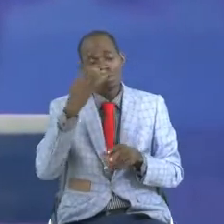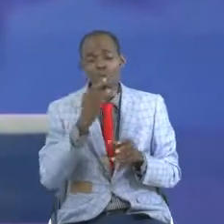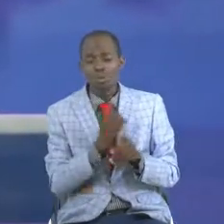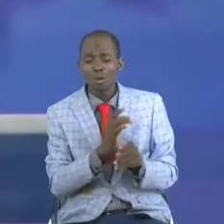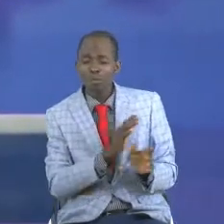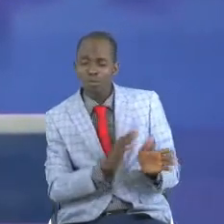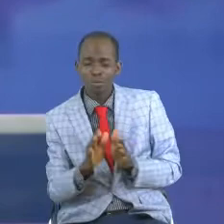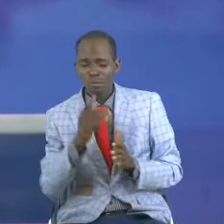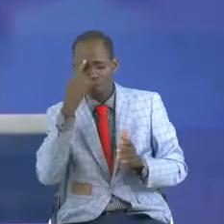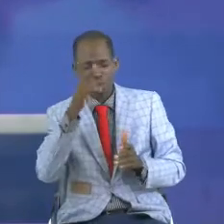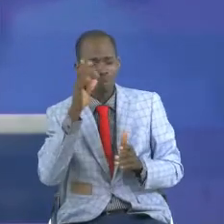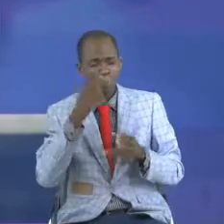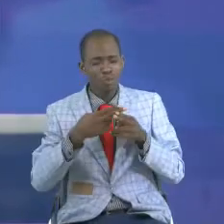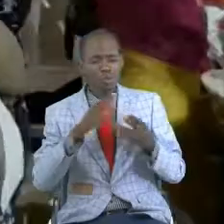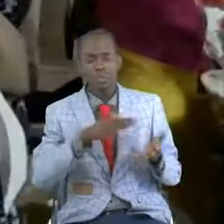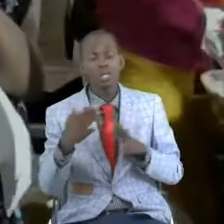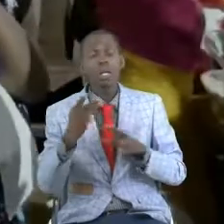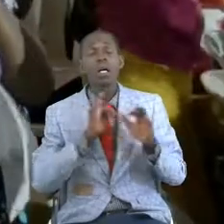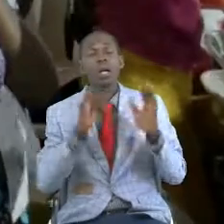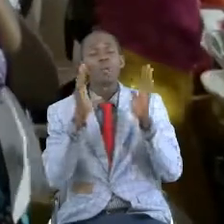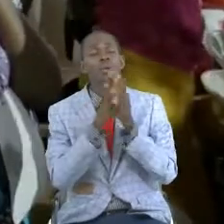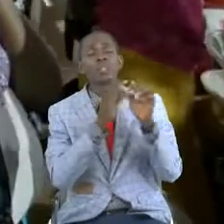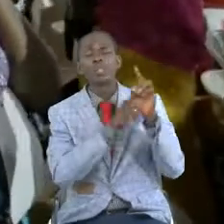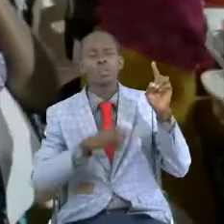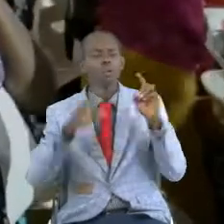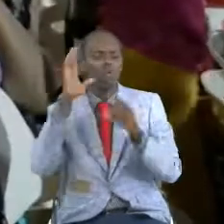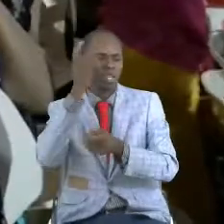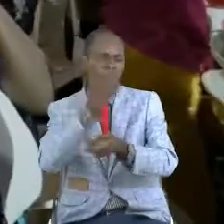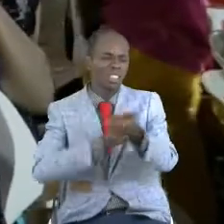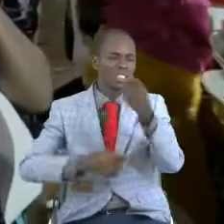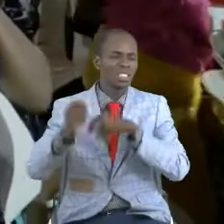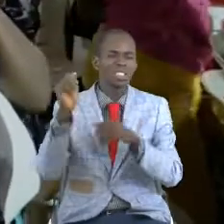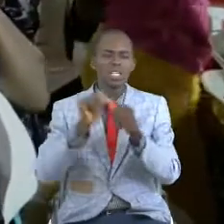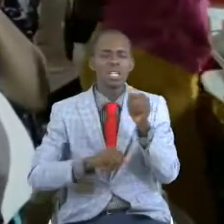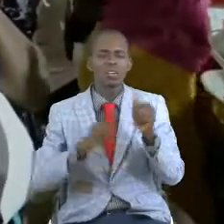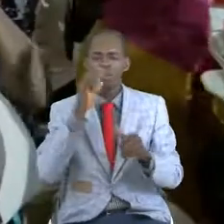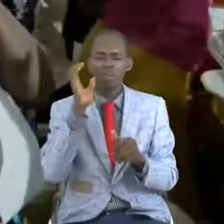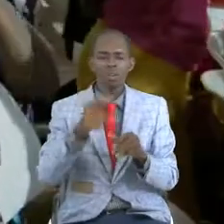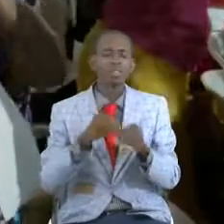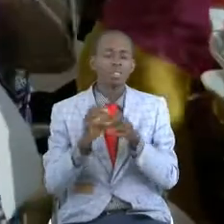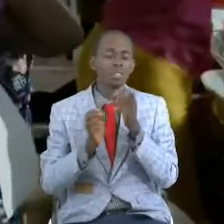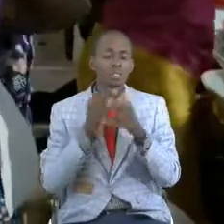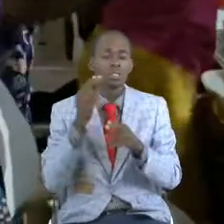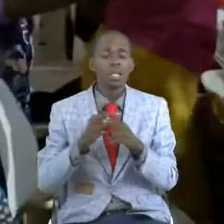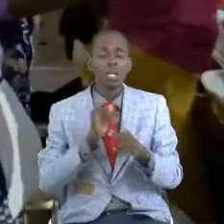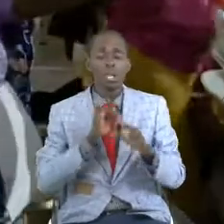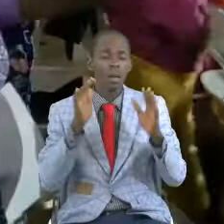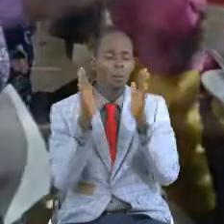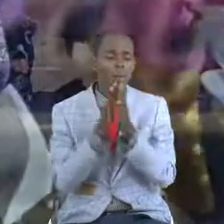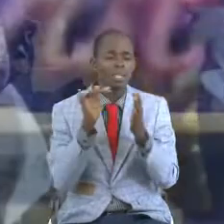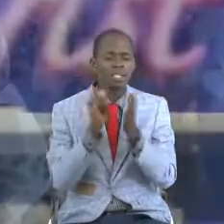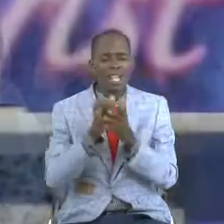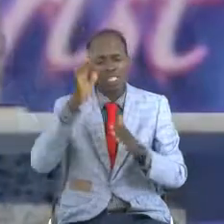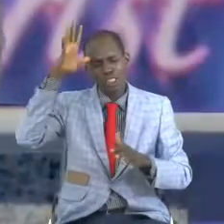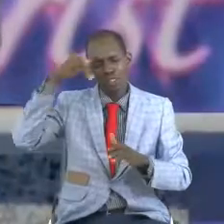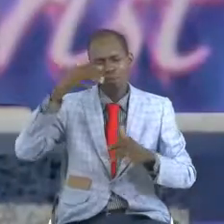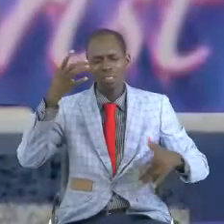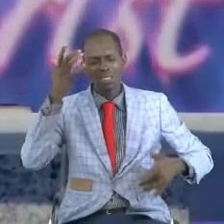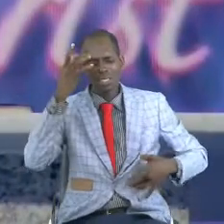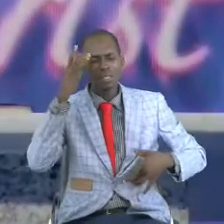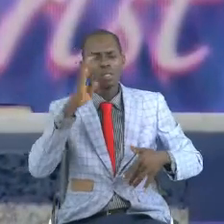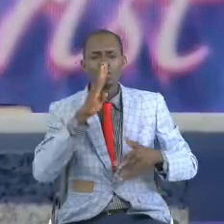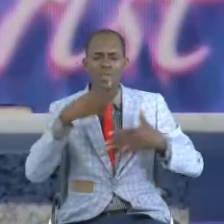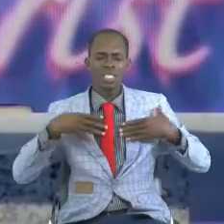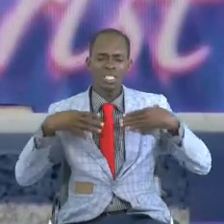the Lord will reverse everything. I pray, Lord, incurable disease will be healed right now. Touch